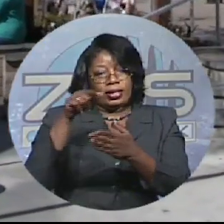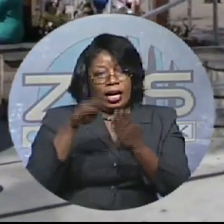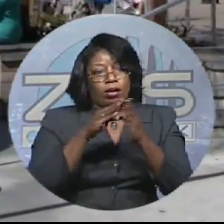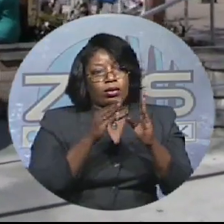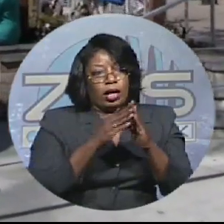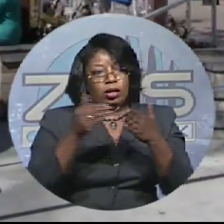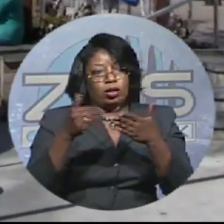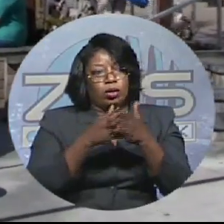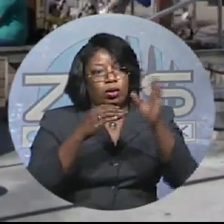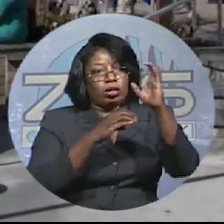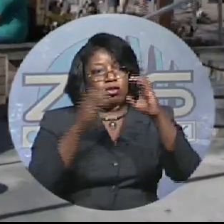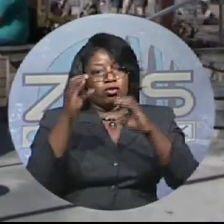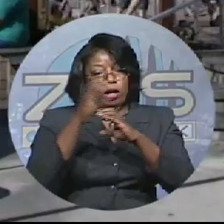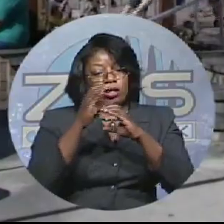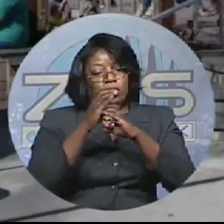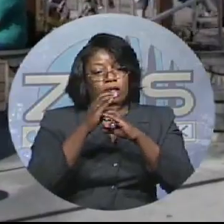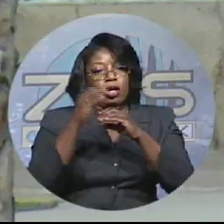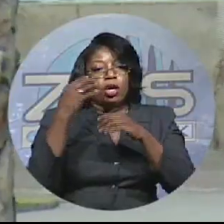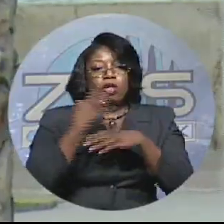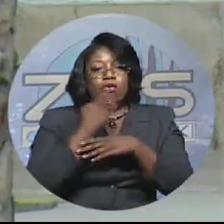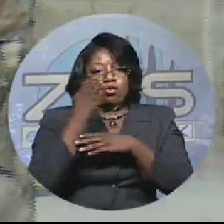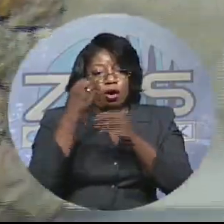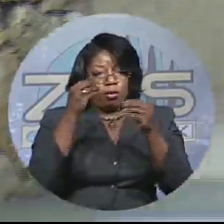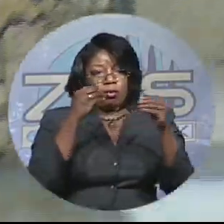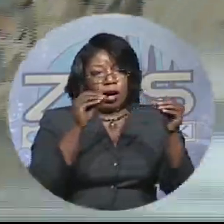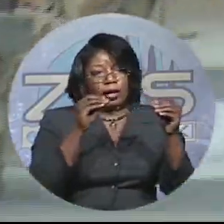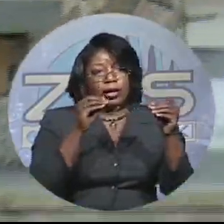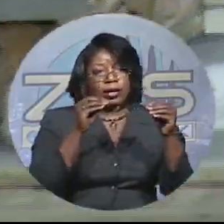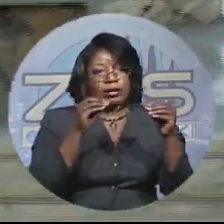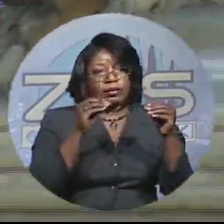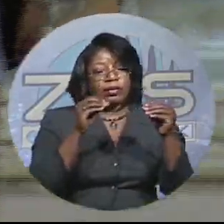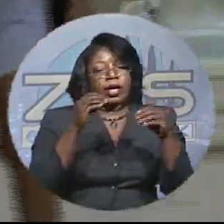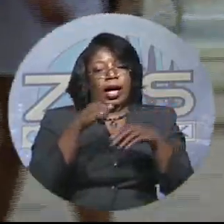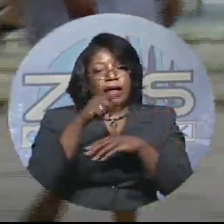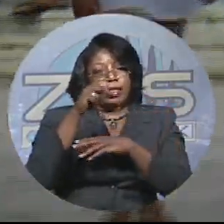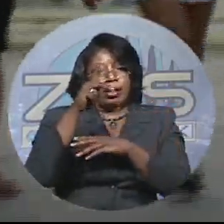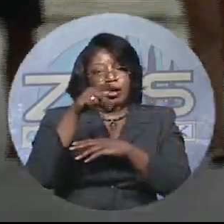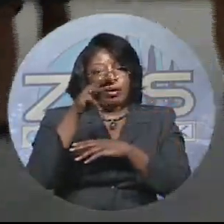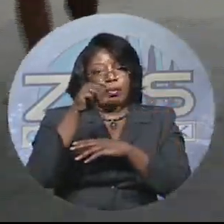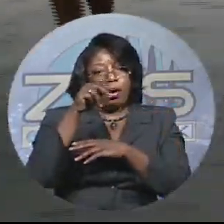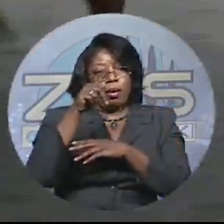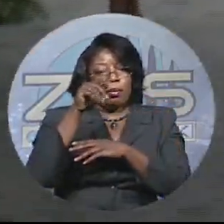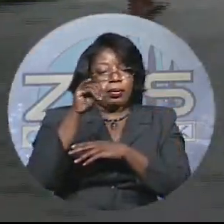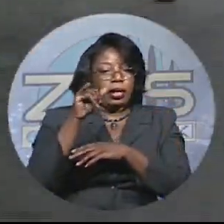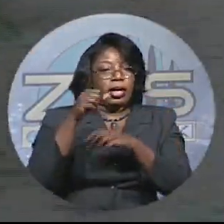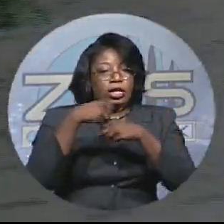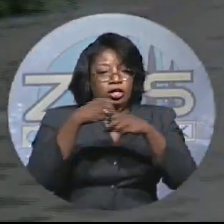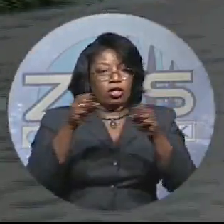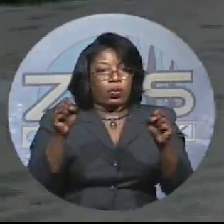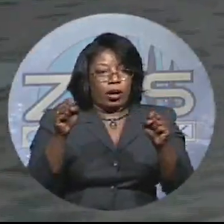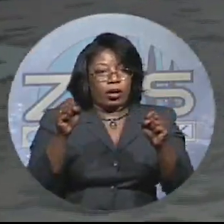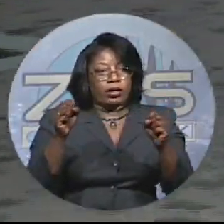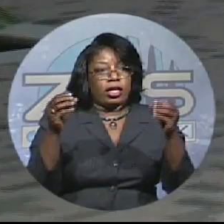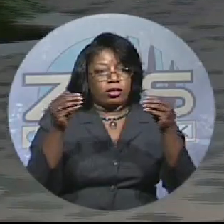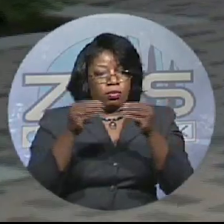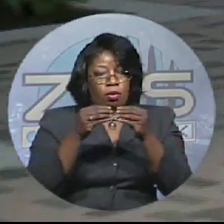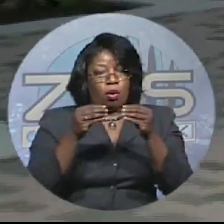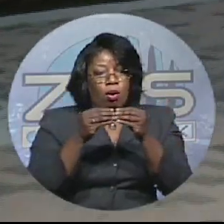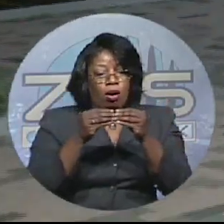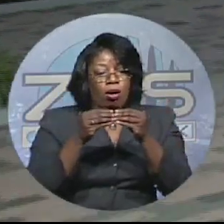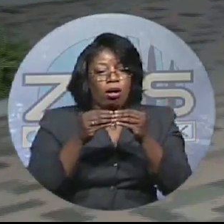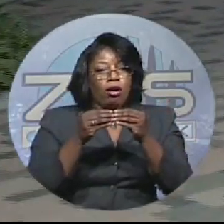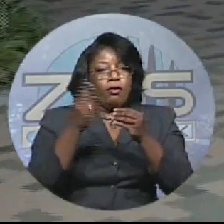newly constructed Straw Market and the revamped Pompey Square, but many have agreed that there is still room